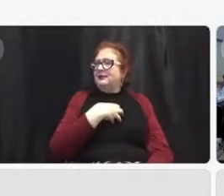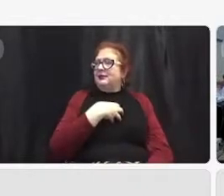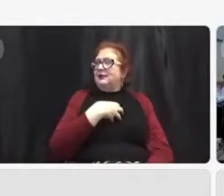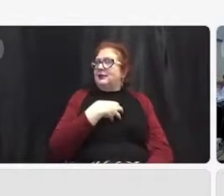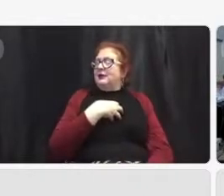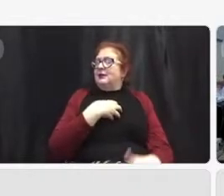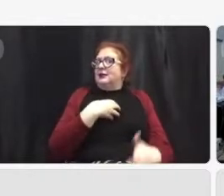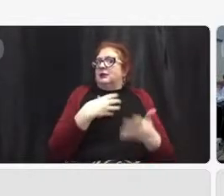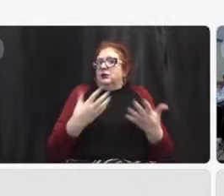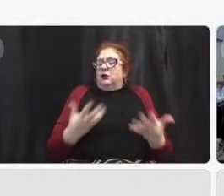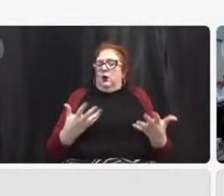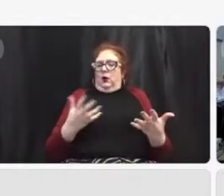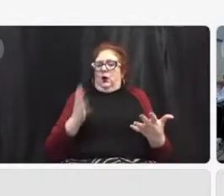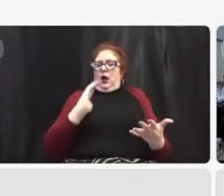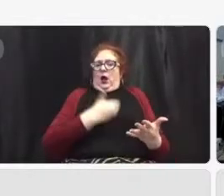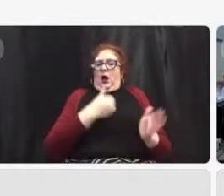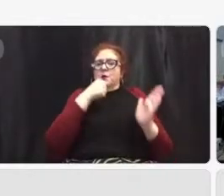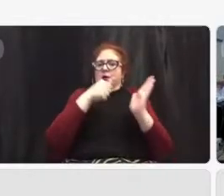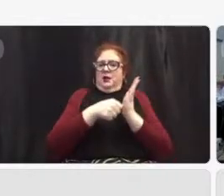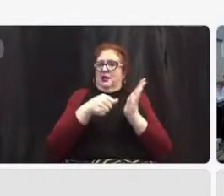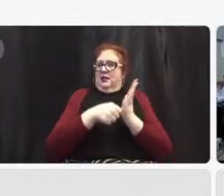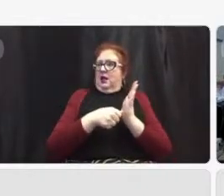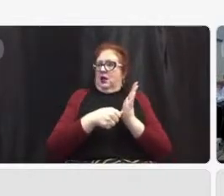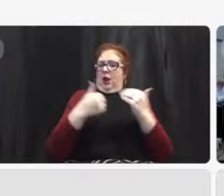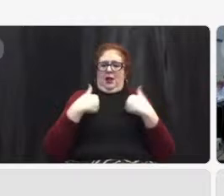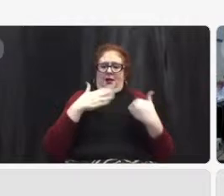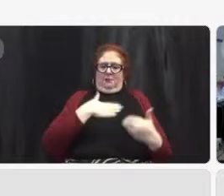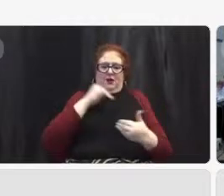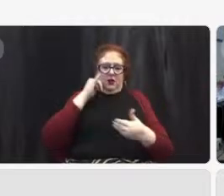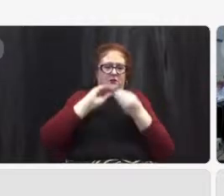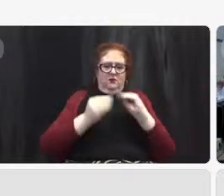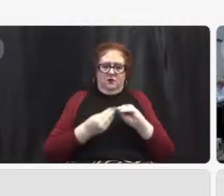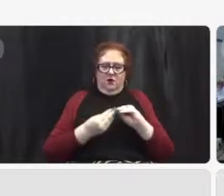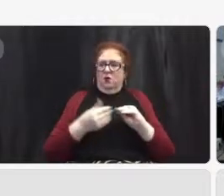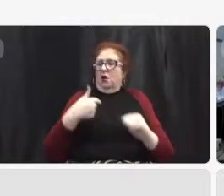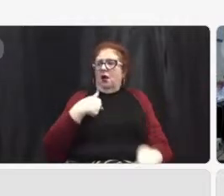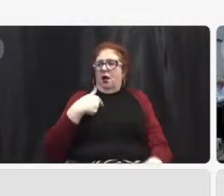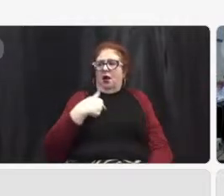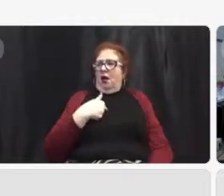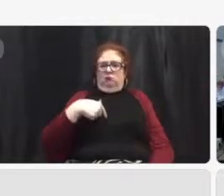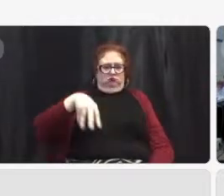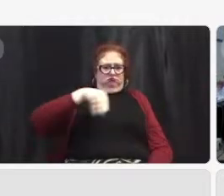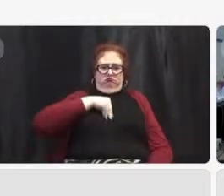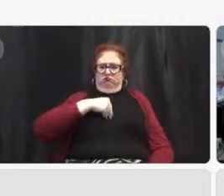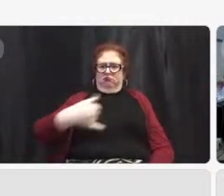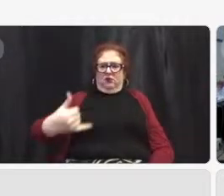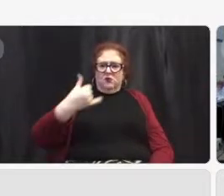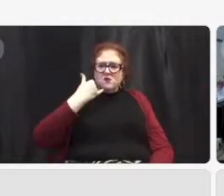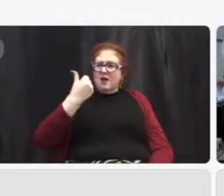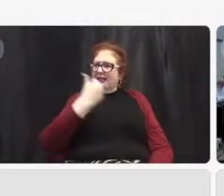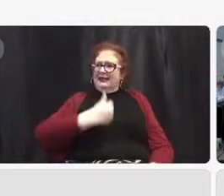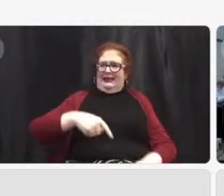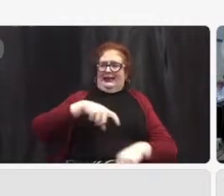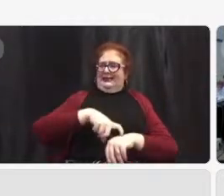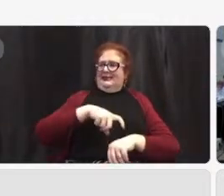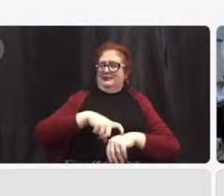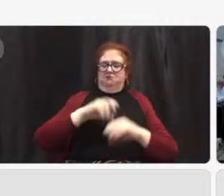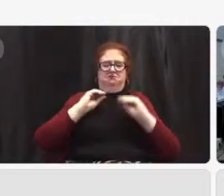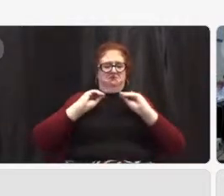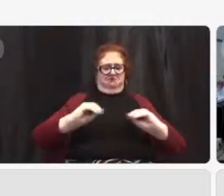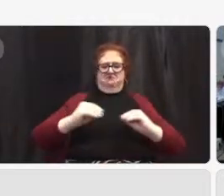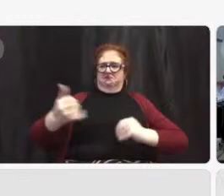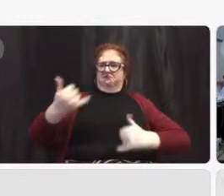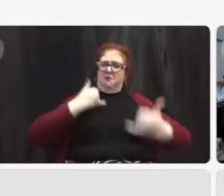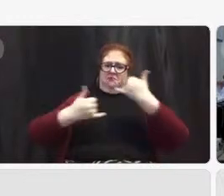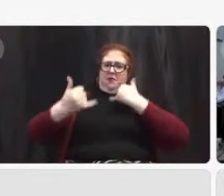Here again, our letter had my phone number on it. Certainly welcome phone calls at any time. And I have not received calls from